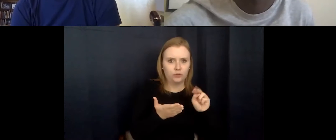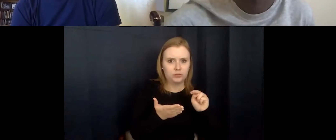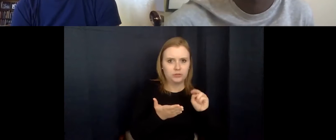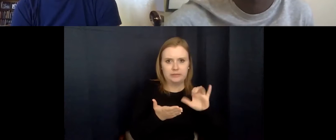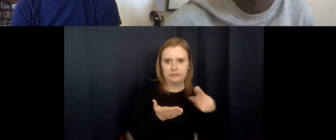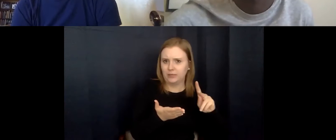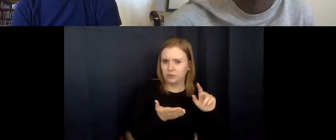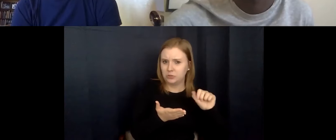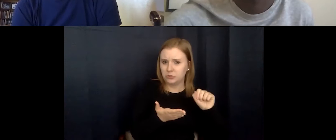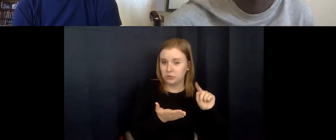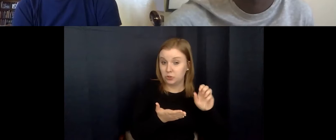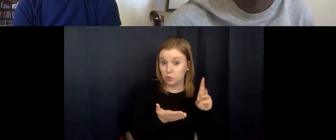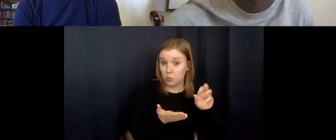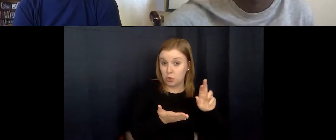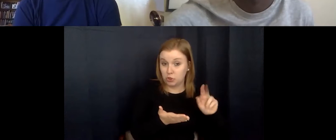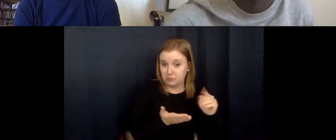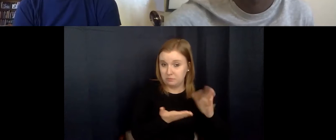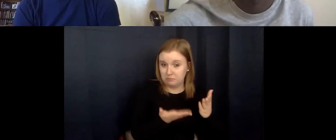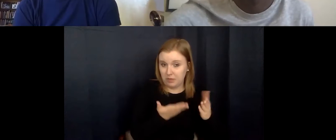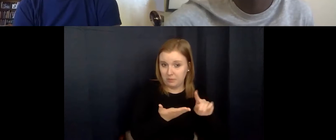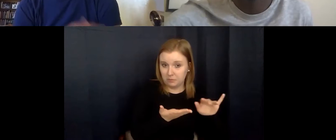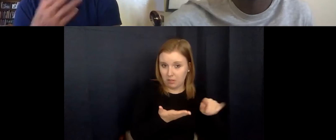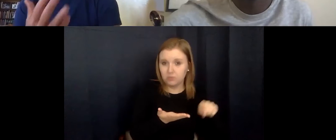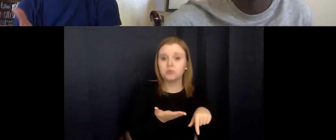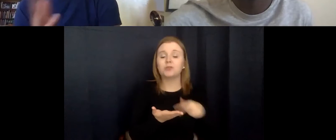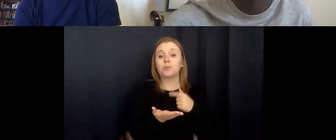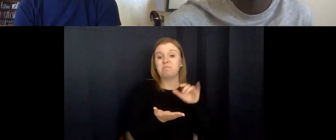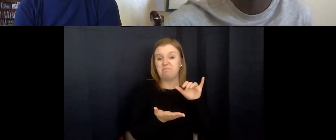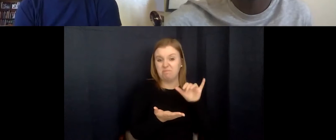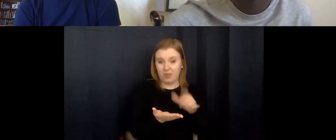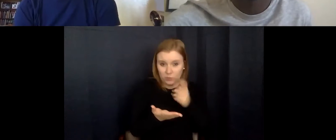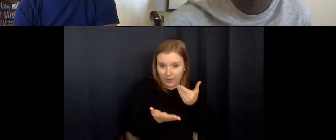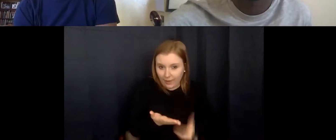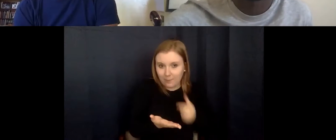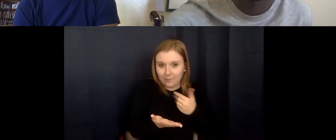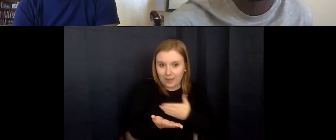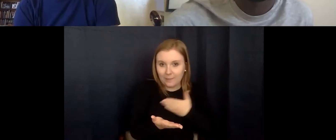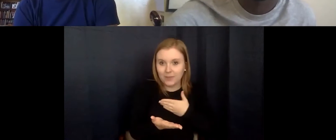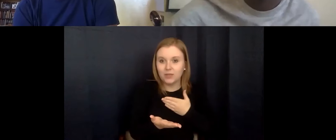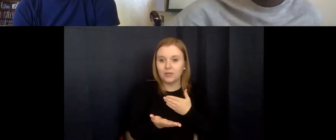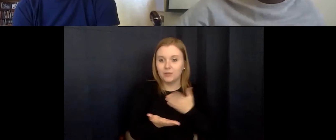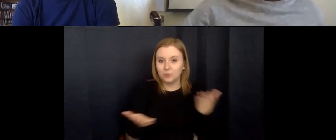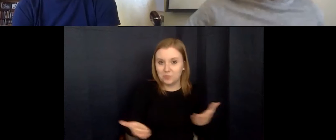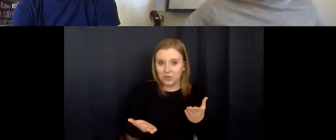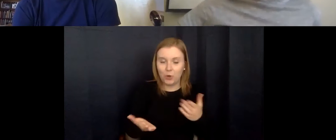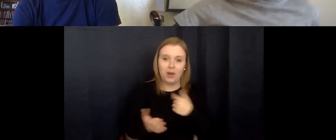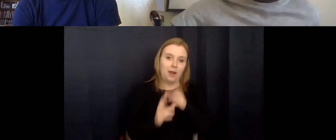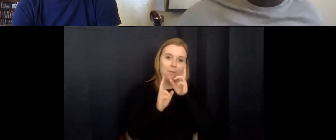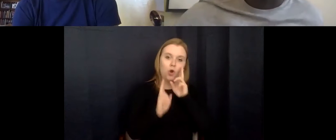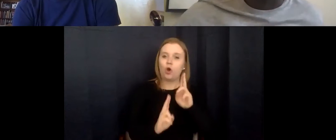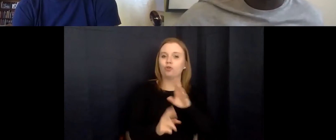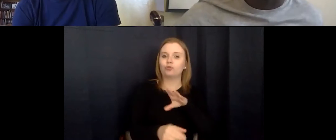Yeah, that's me. I'm really super happy to be here and really honored that Jerron agreed to have this conversation with